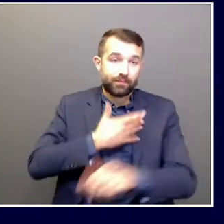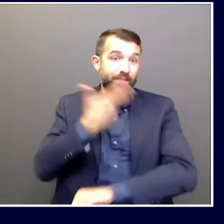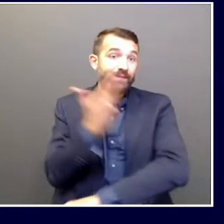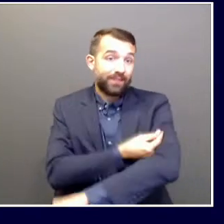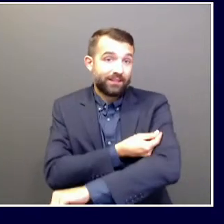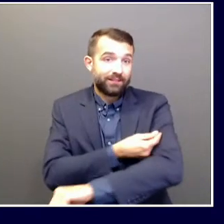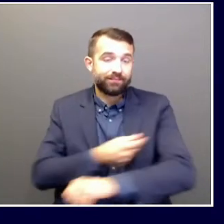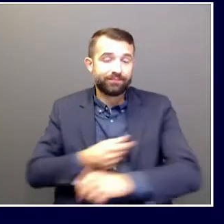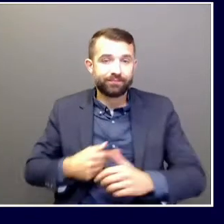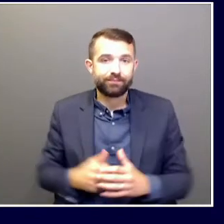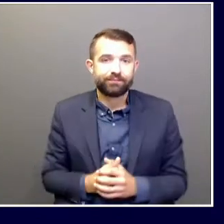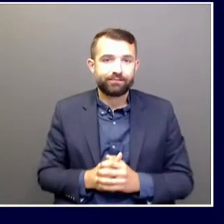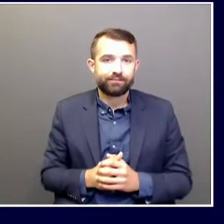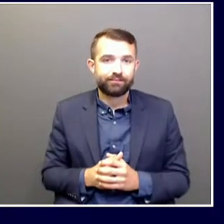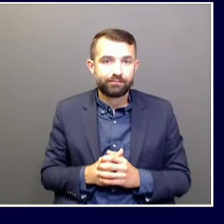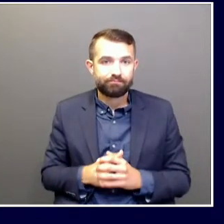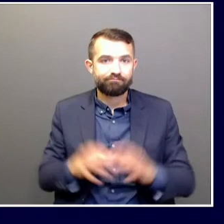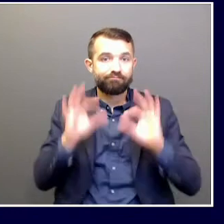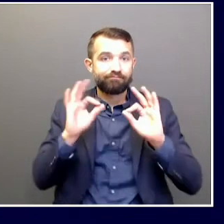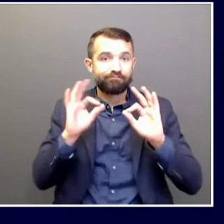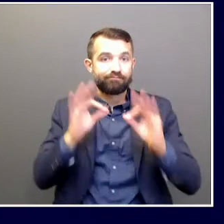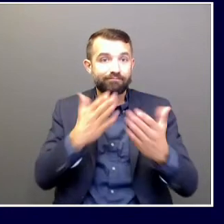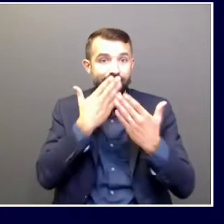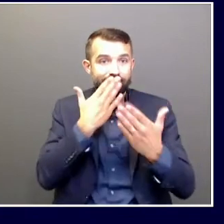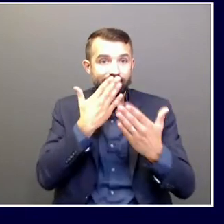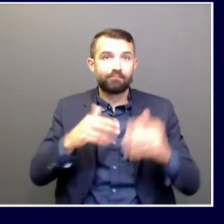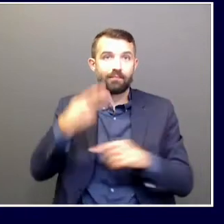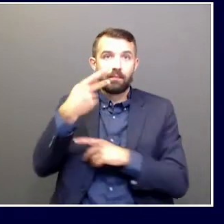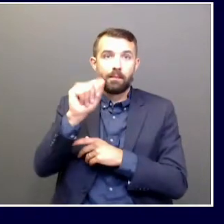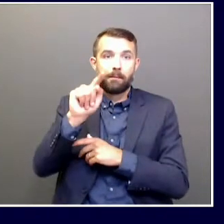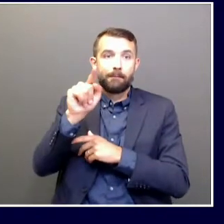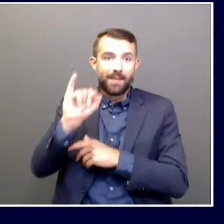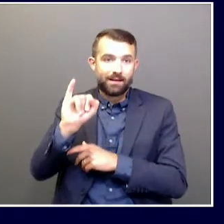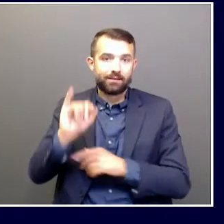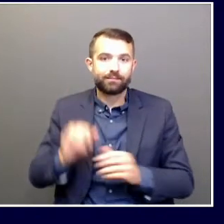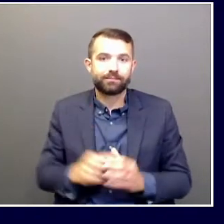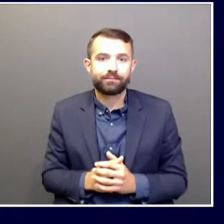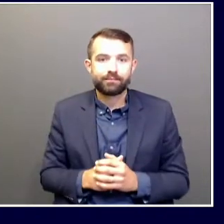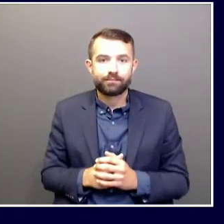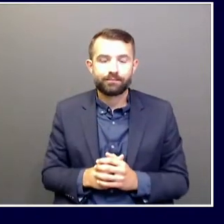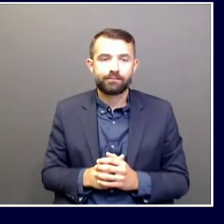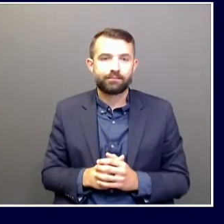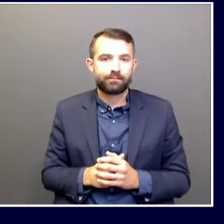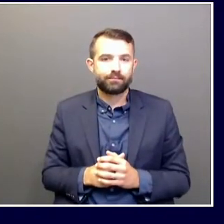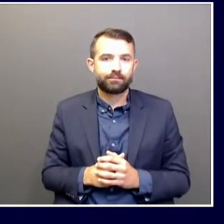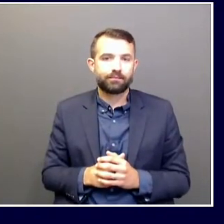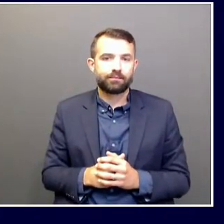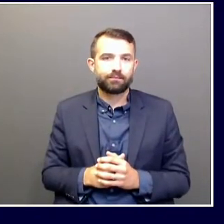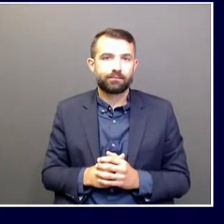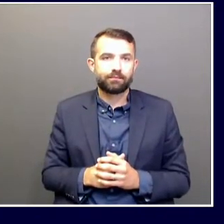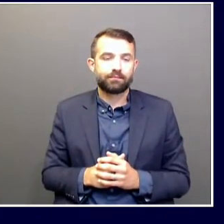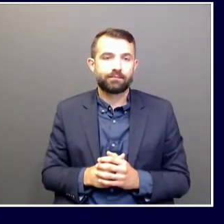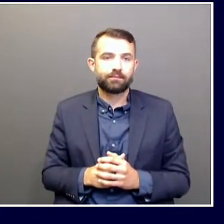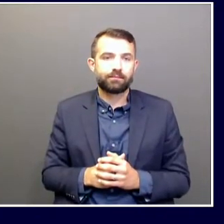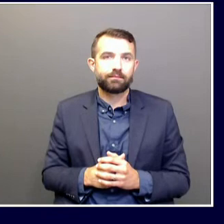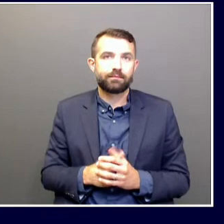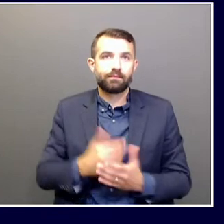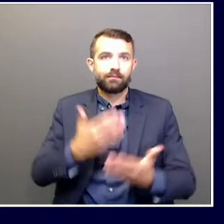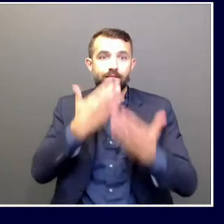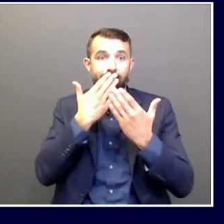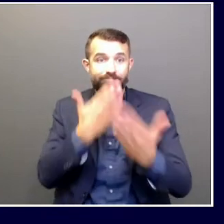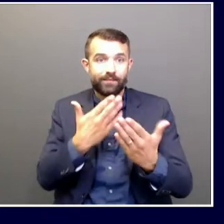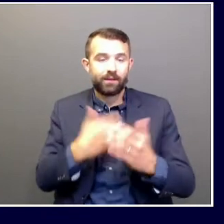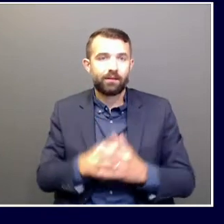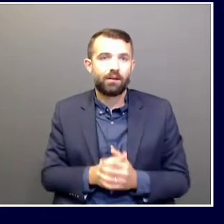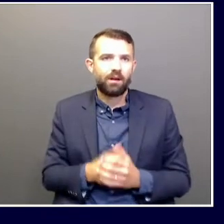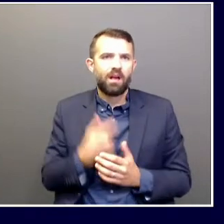Thanks a lot, Chris. Let me go to Patty White next. Thank you very much. I'm going to ask a question that also gets asked a lot in these briefings, but